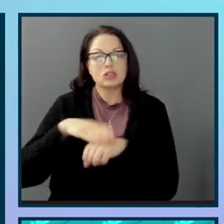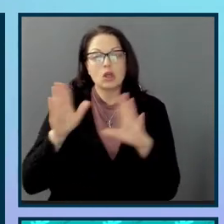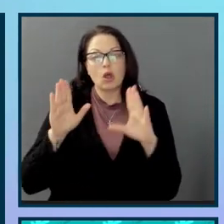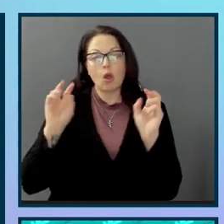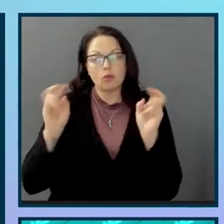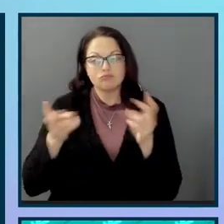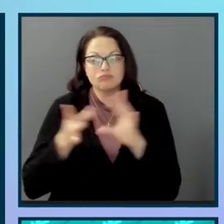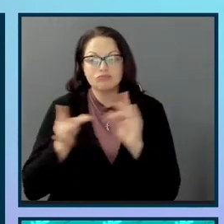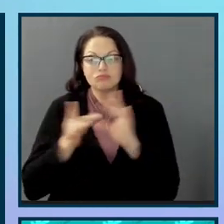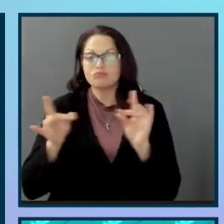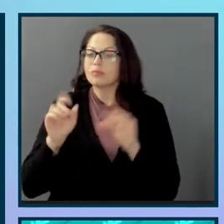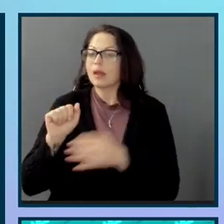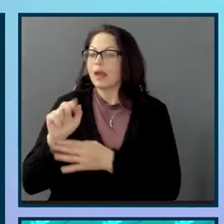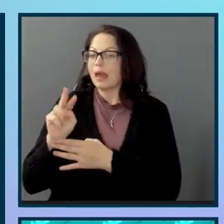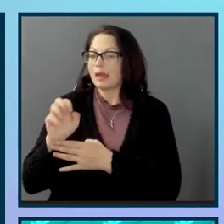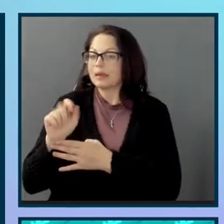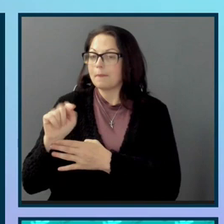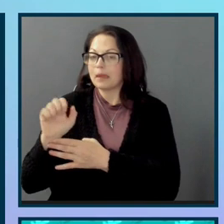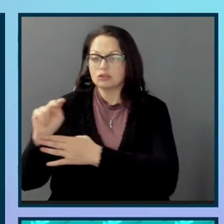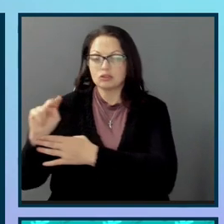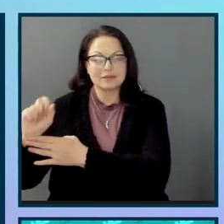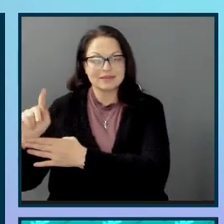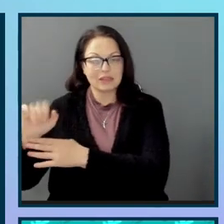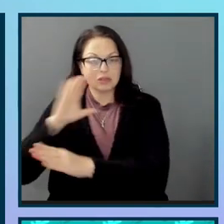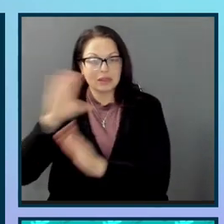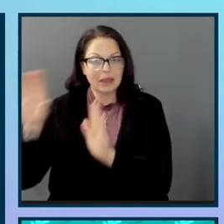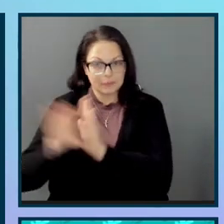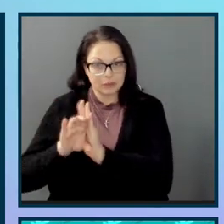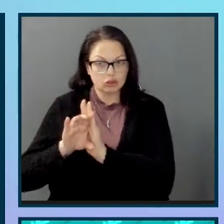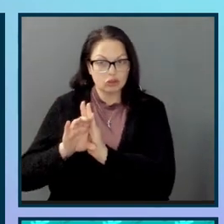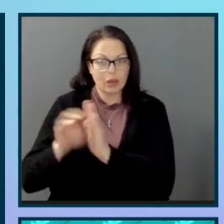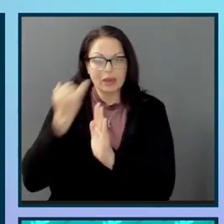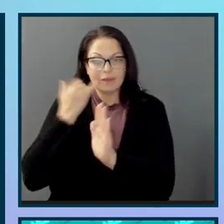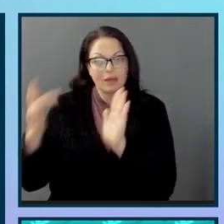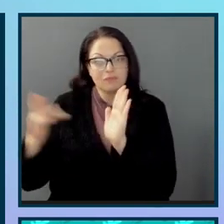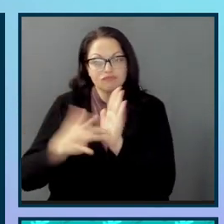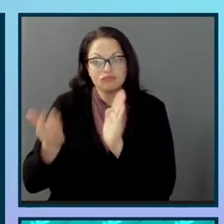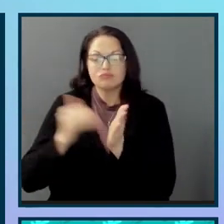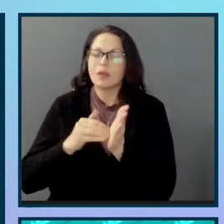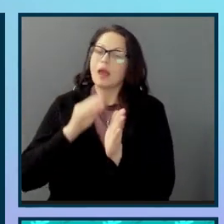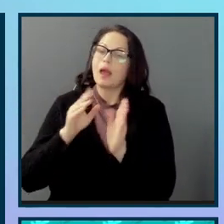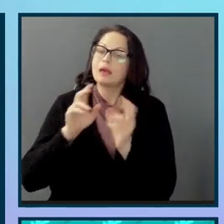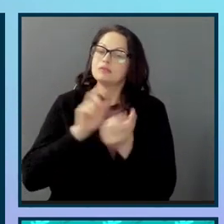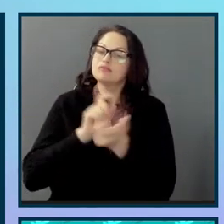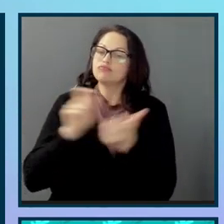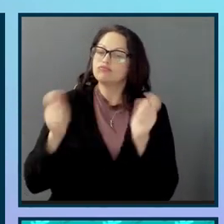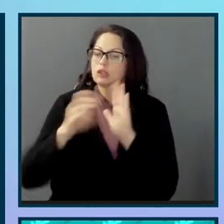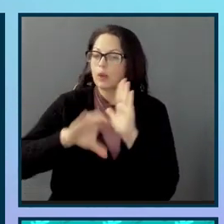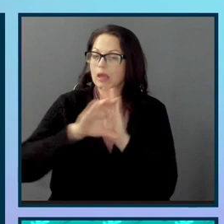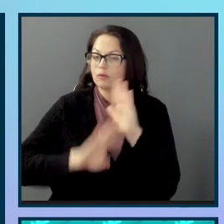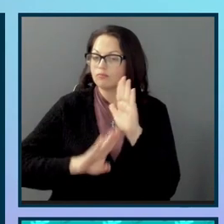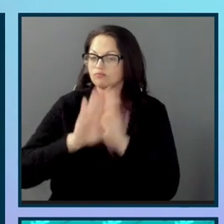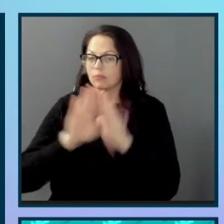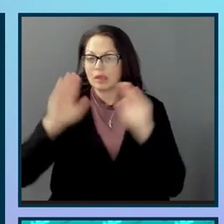animation sketches in the image. And if I tap again, I move to character development. Well, let's see if it's just the focus